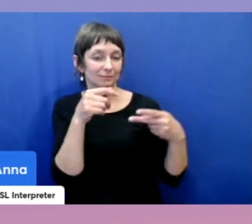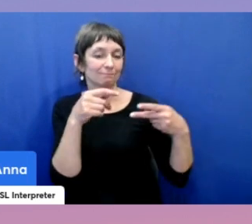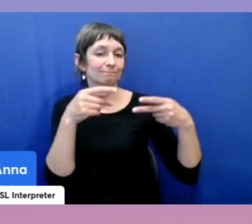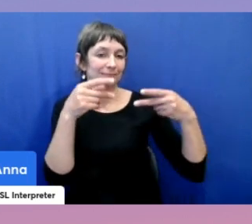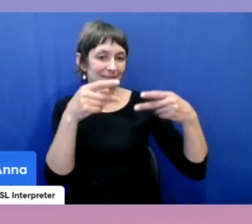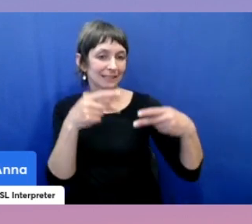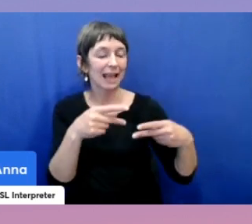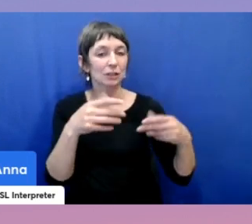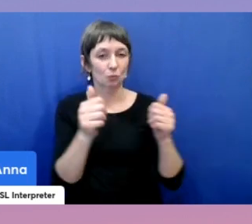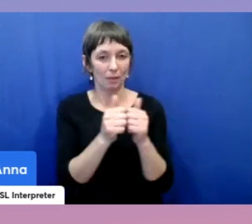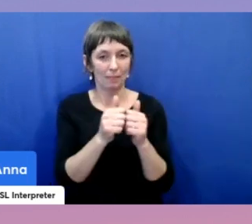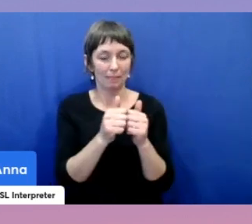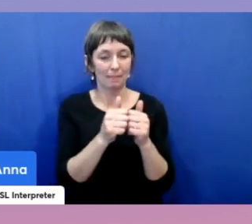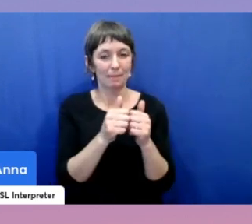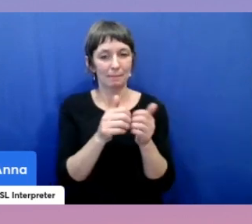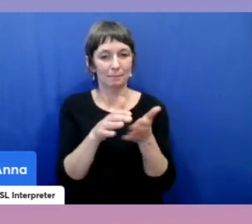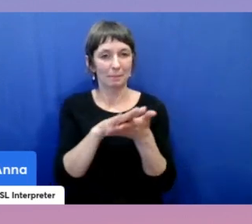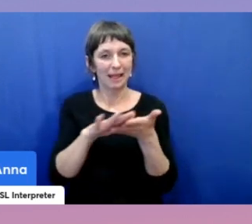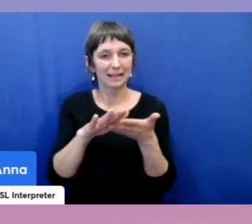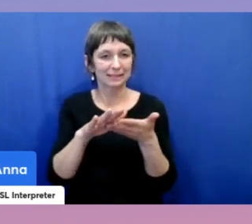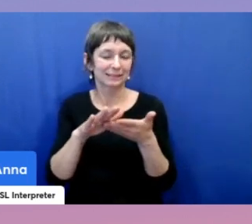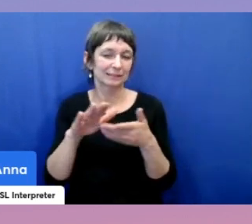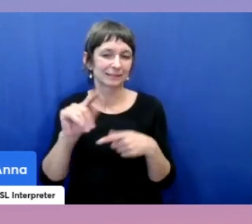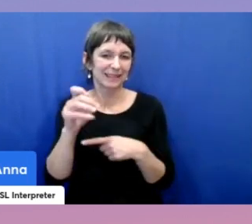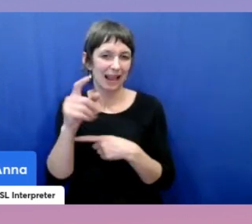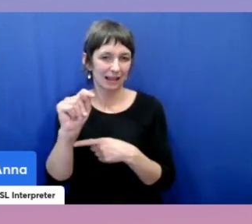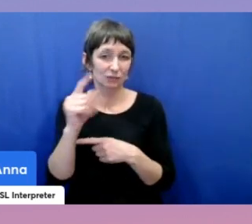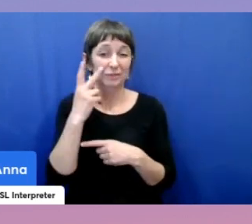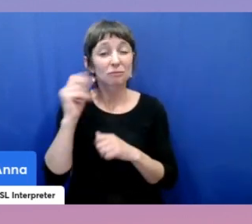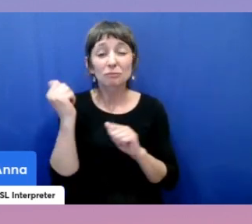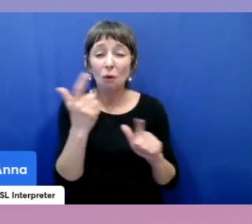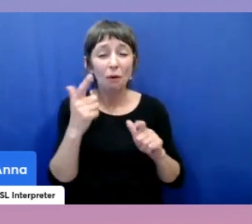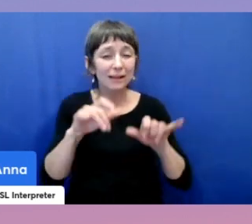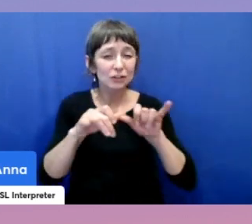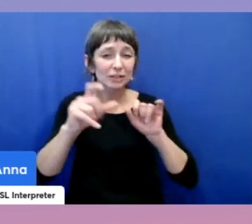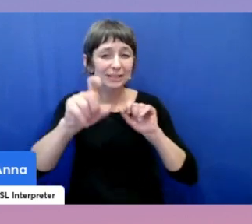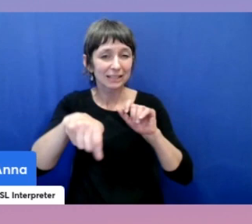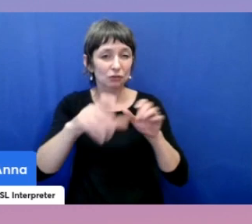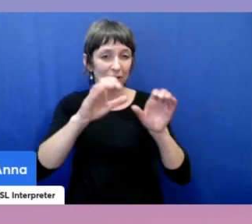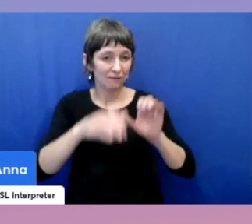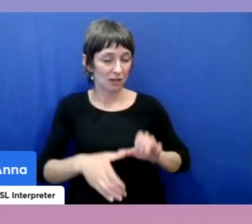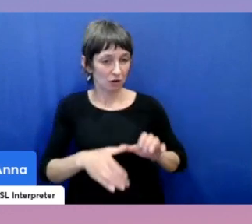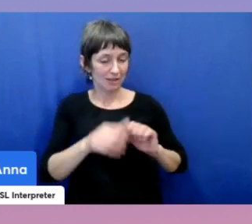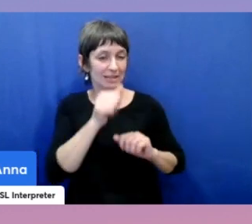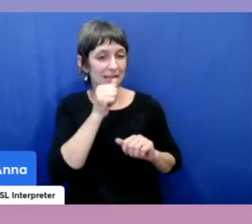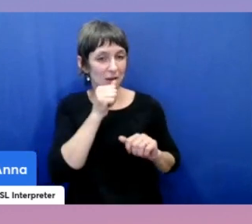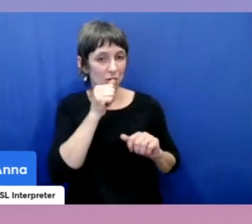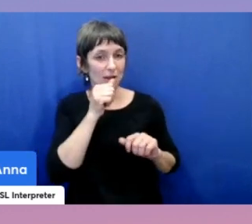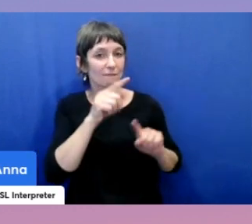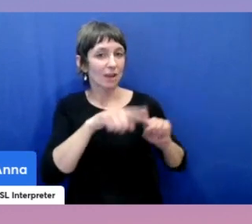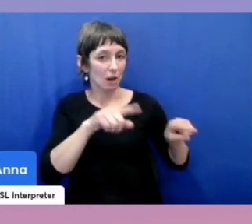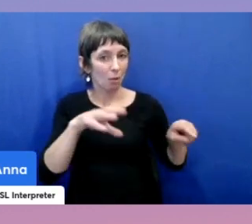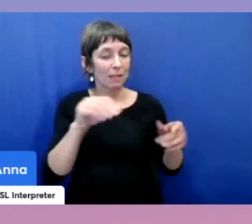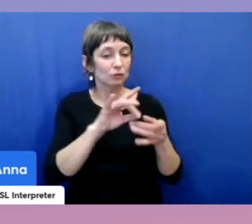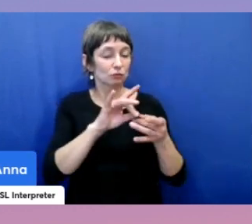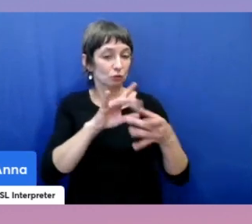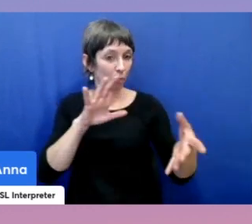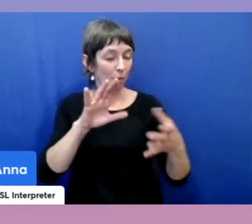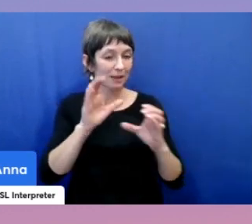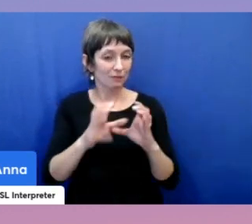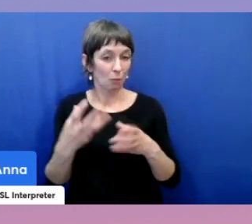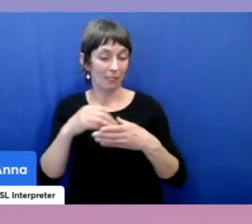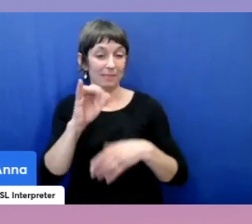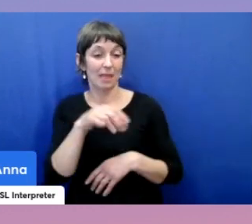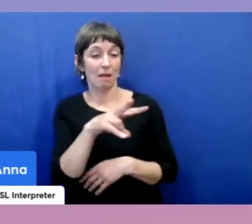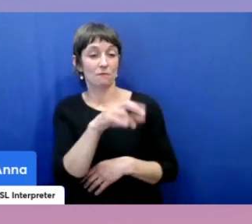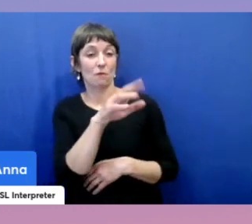You see, all engineers need to configure the secret variable and deployment configuration within this Vault. And you see